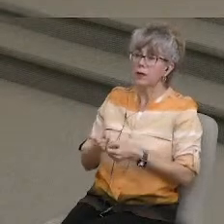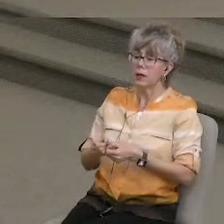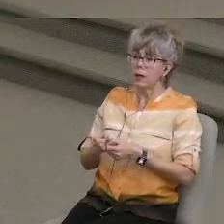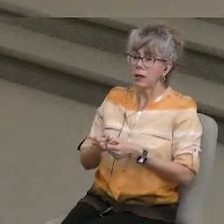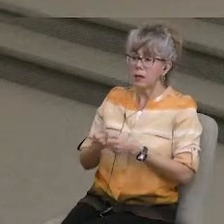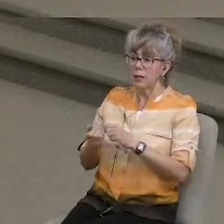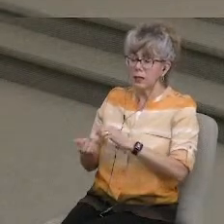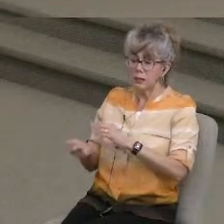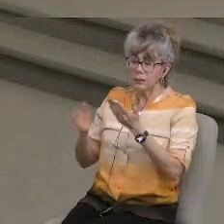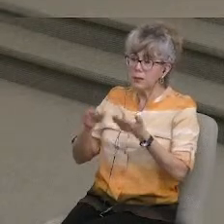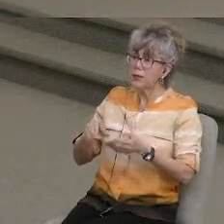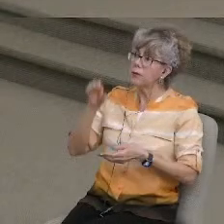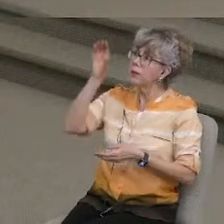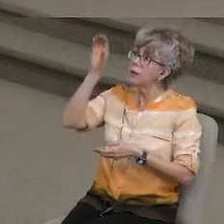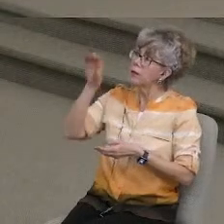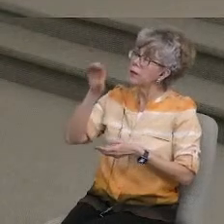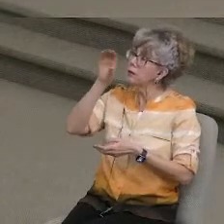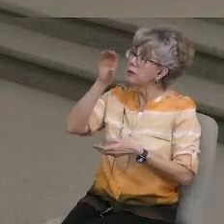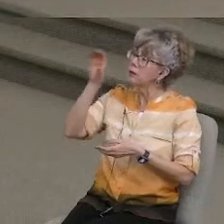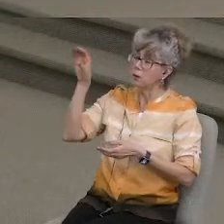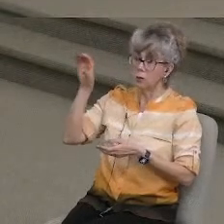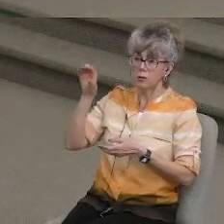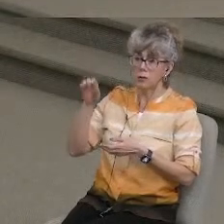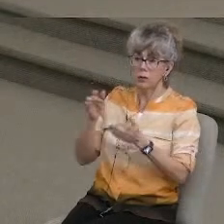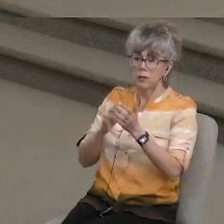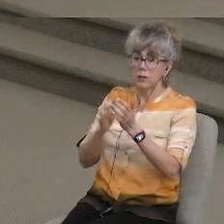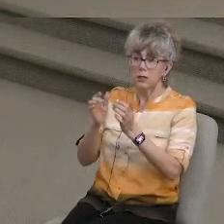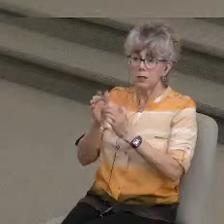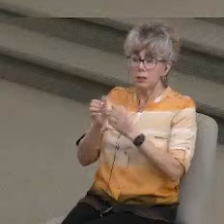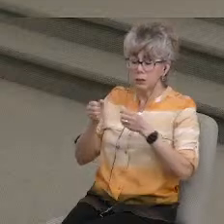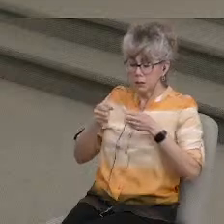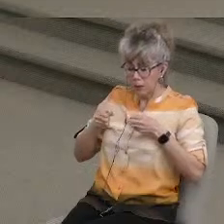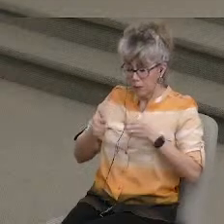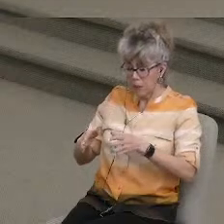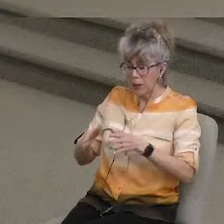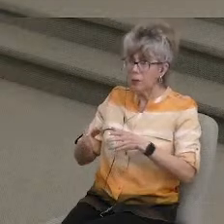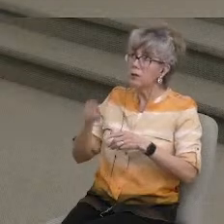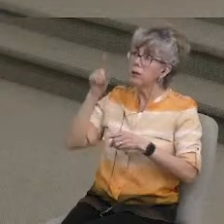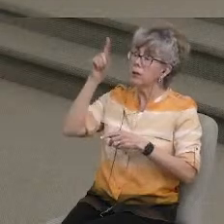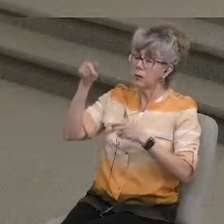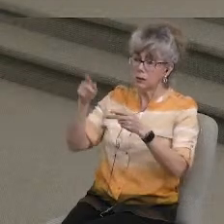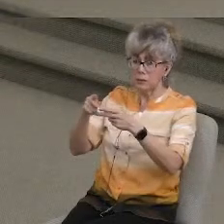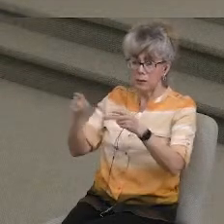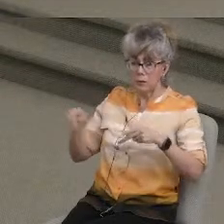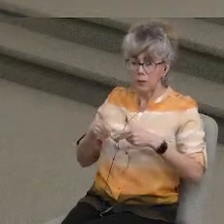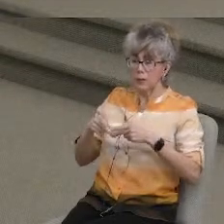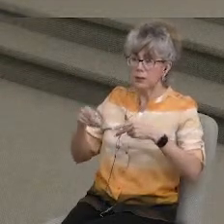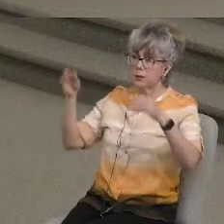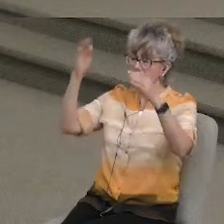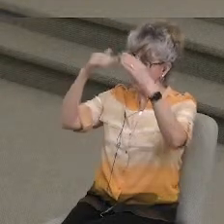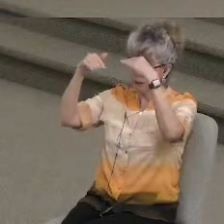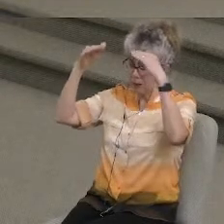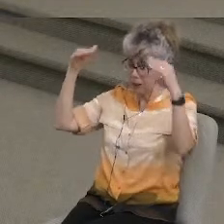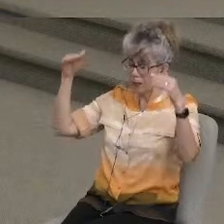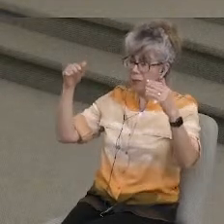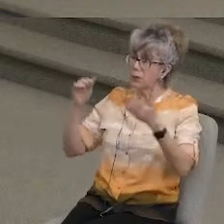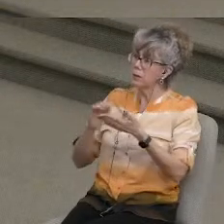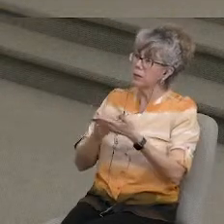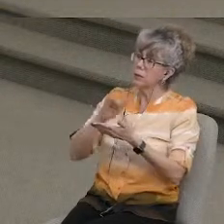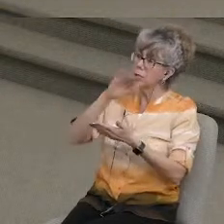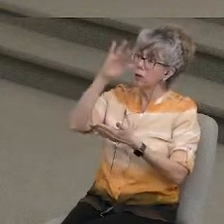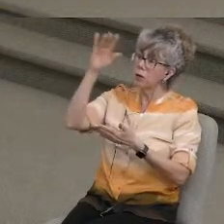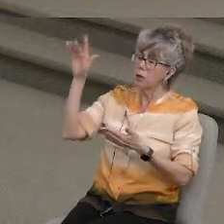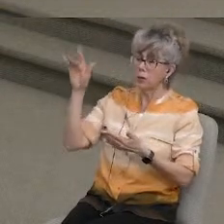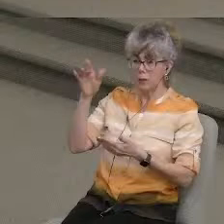that mean? That means Jesus abandoned his place in heaven. He abandoned his glory with the